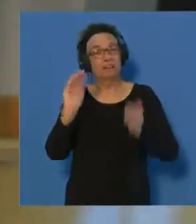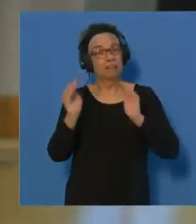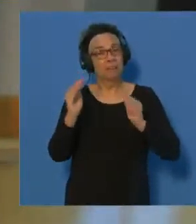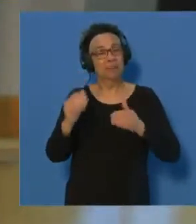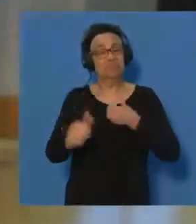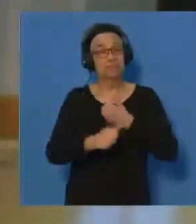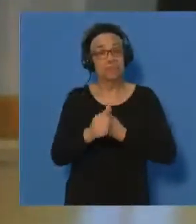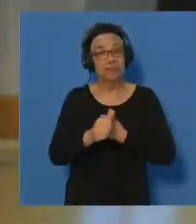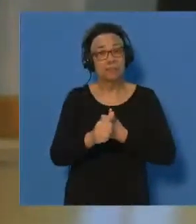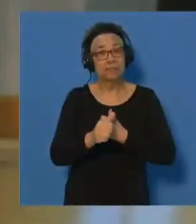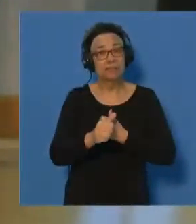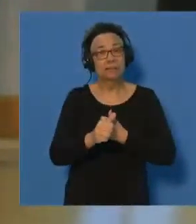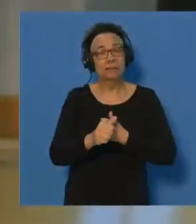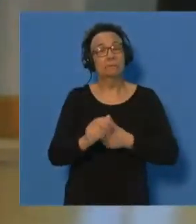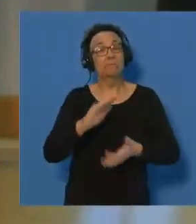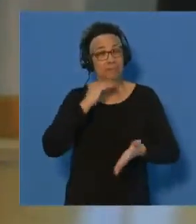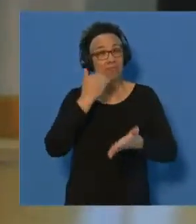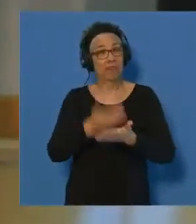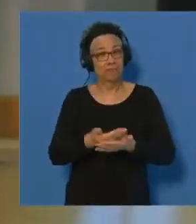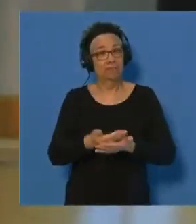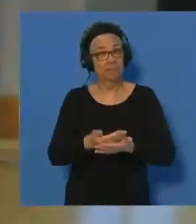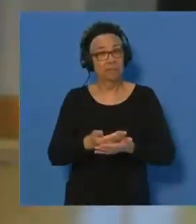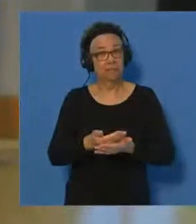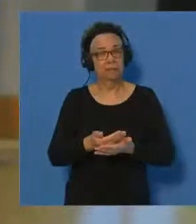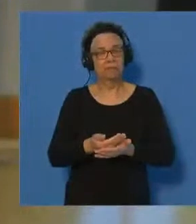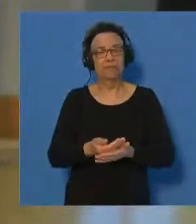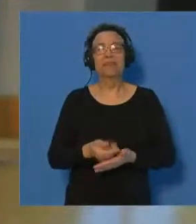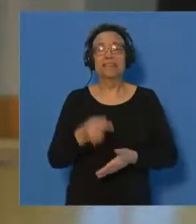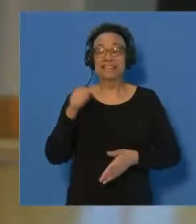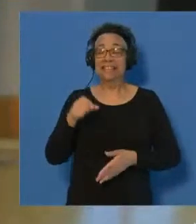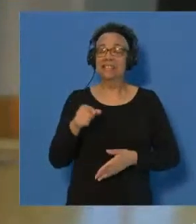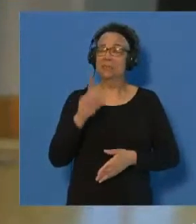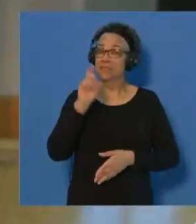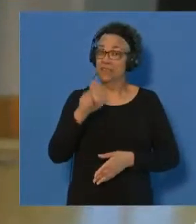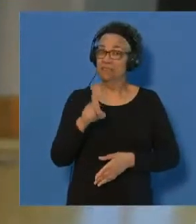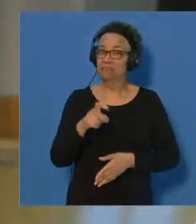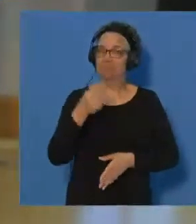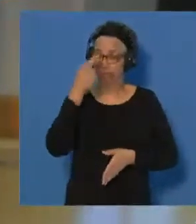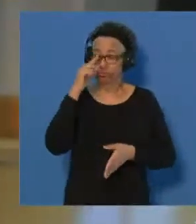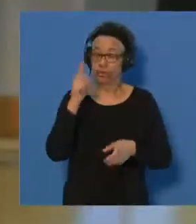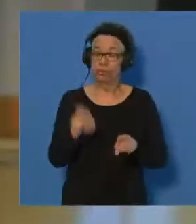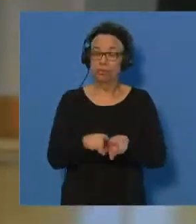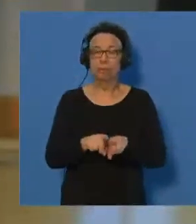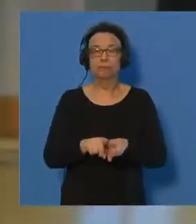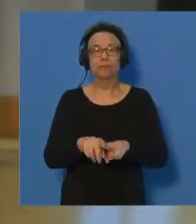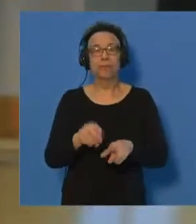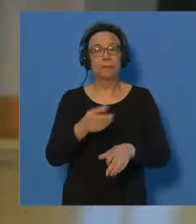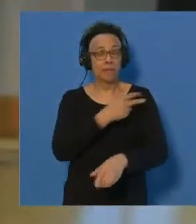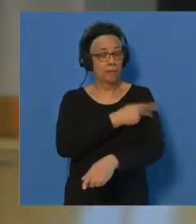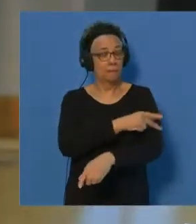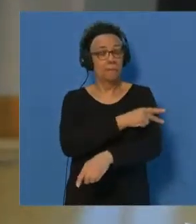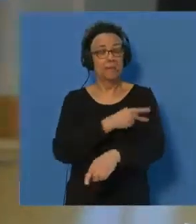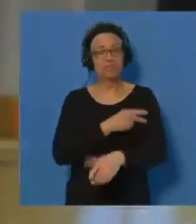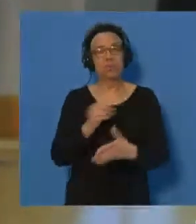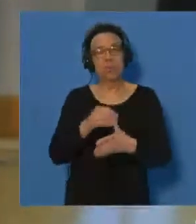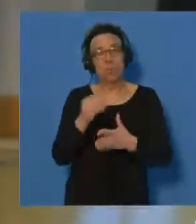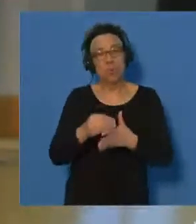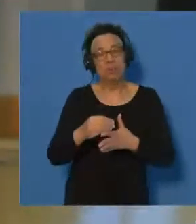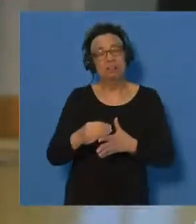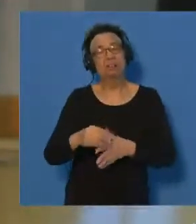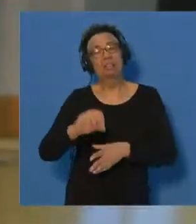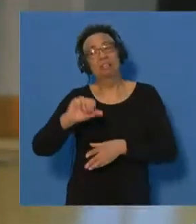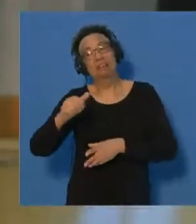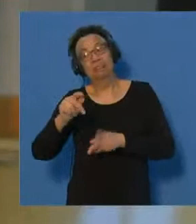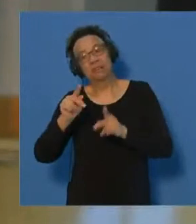evidence. Such cases would require informed consent by the patient or the patient's designated representative after